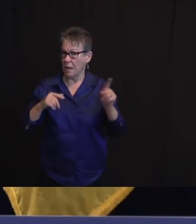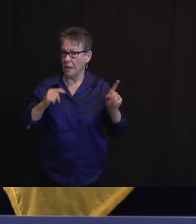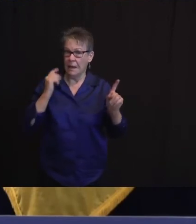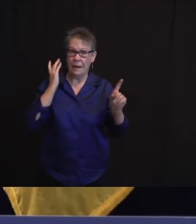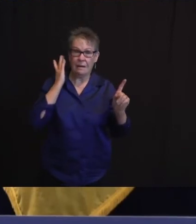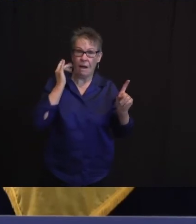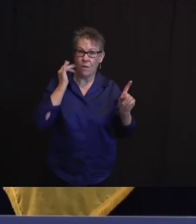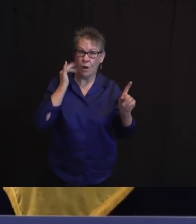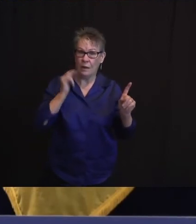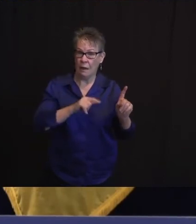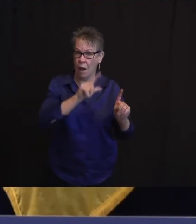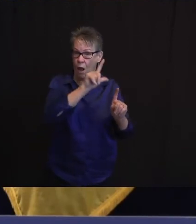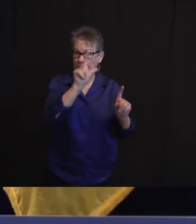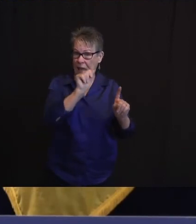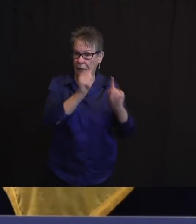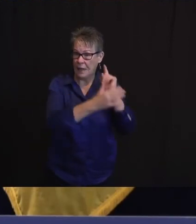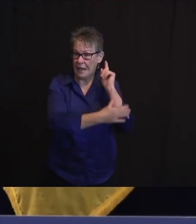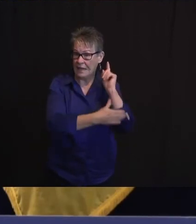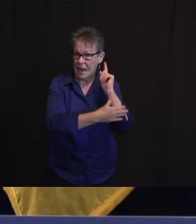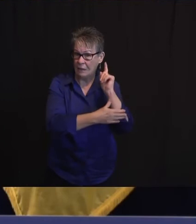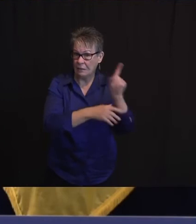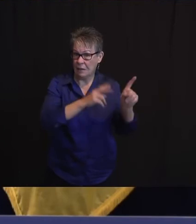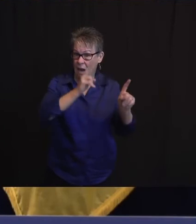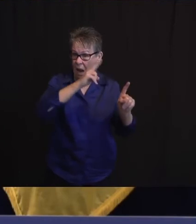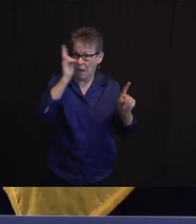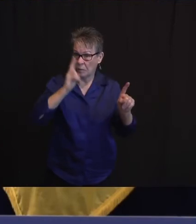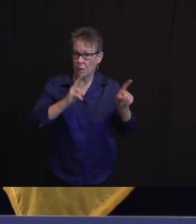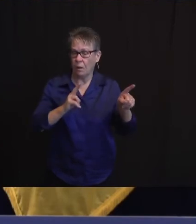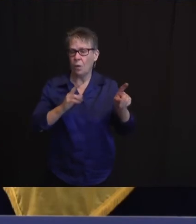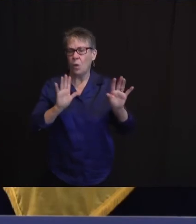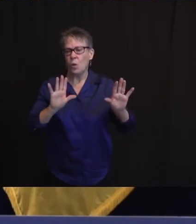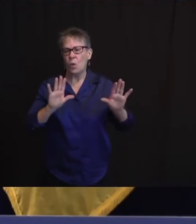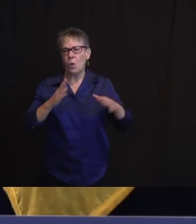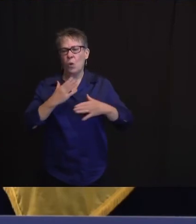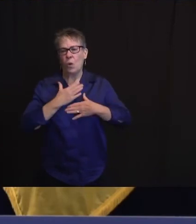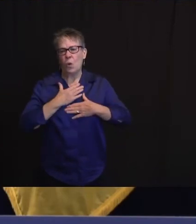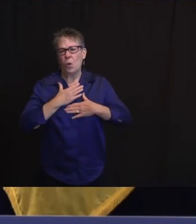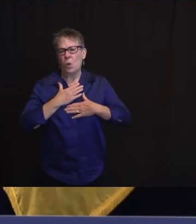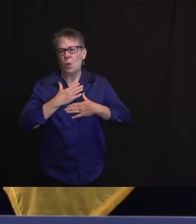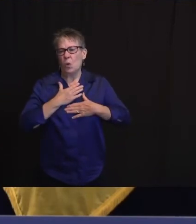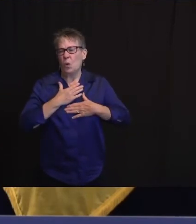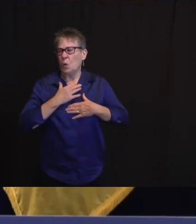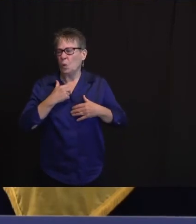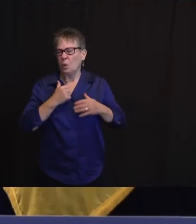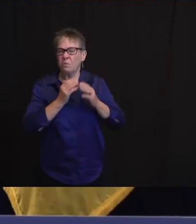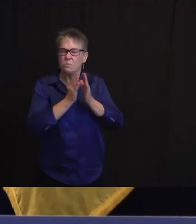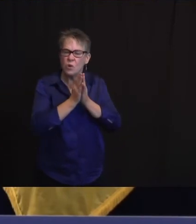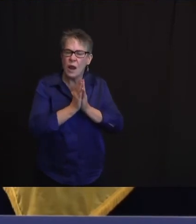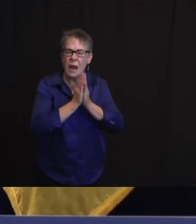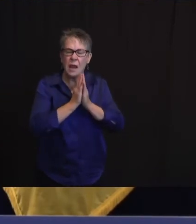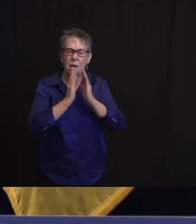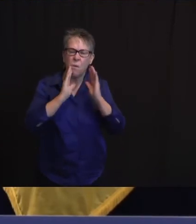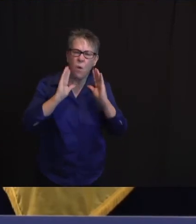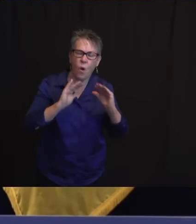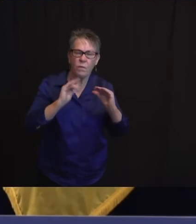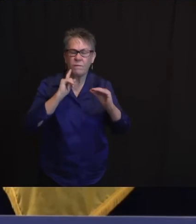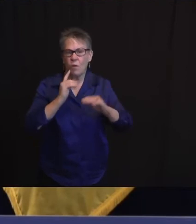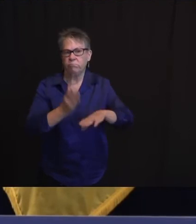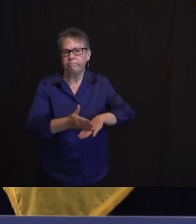in the nation, and we do nothing but pray for better times there as well, where you've got literally people in beds